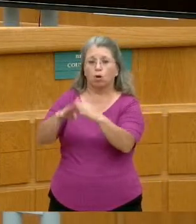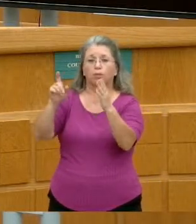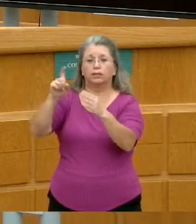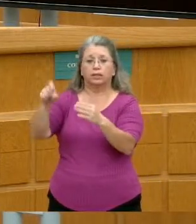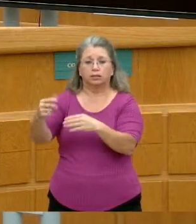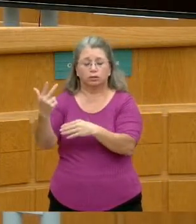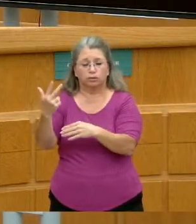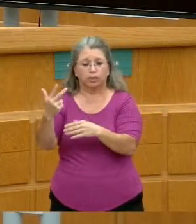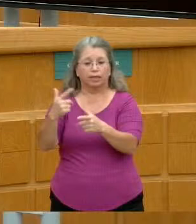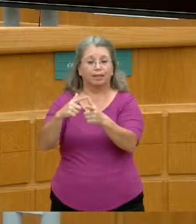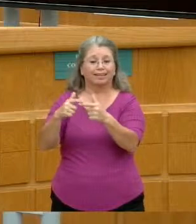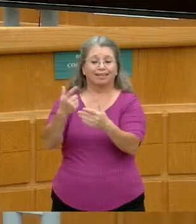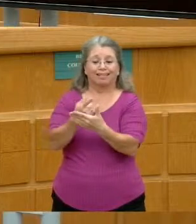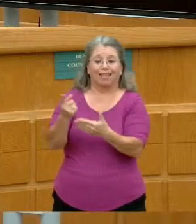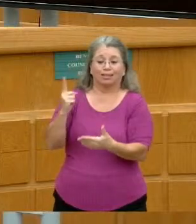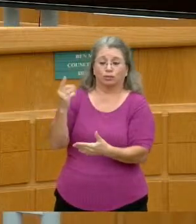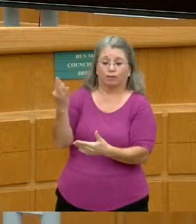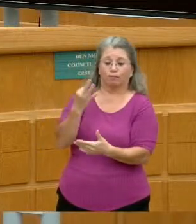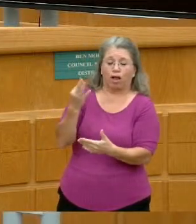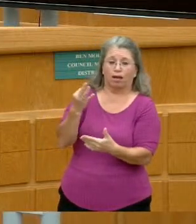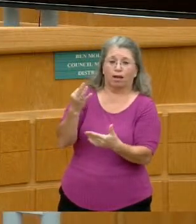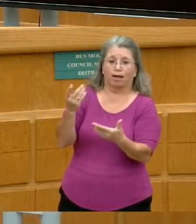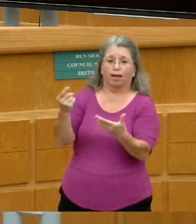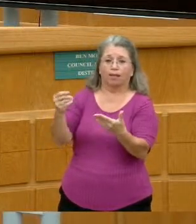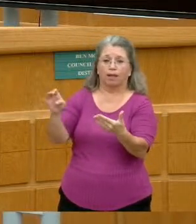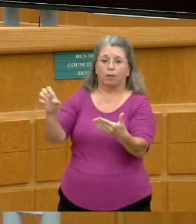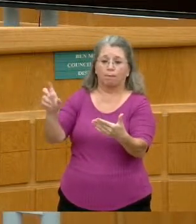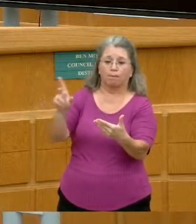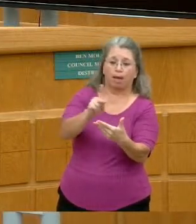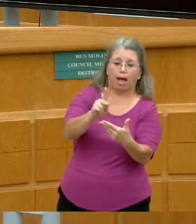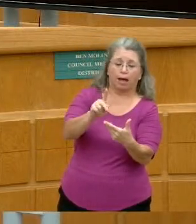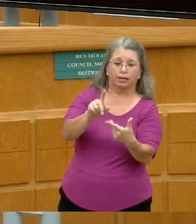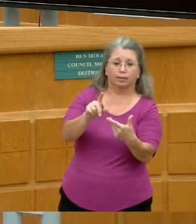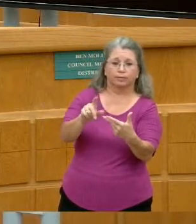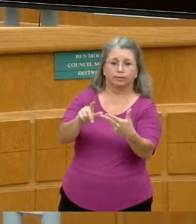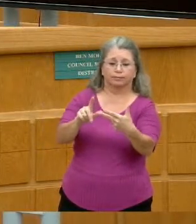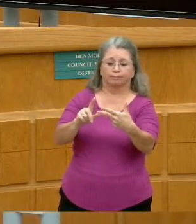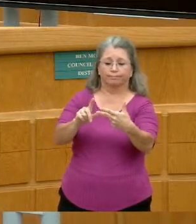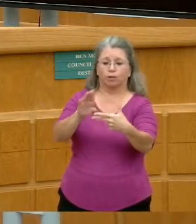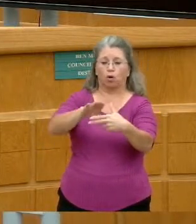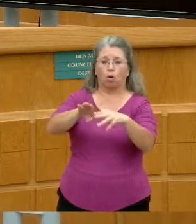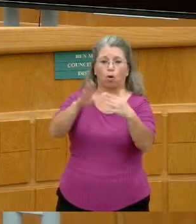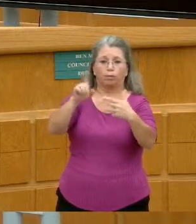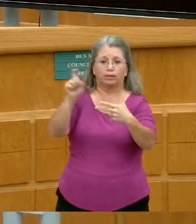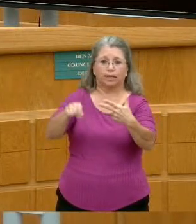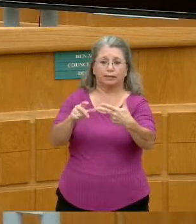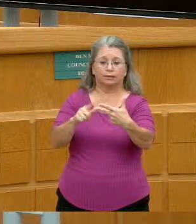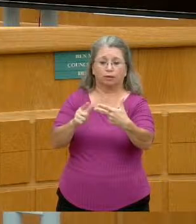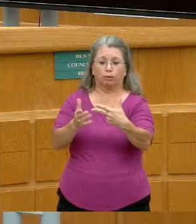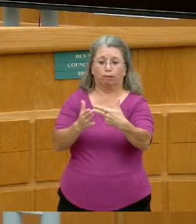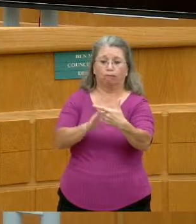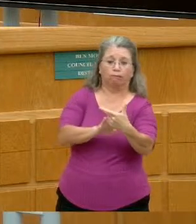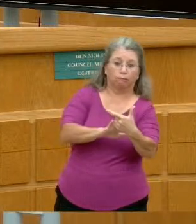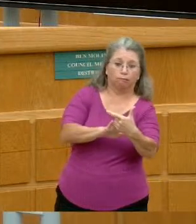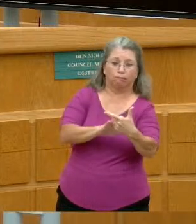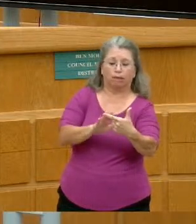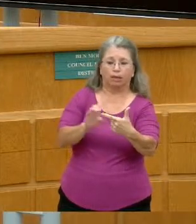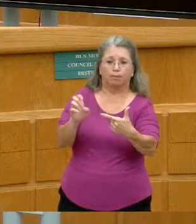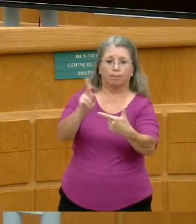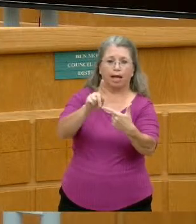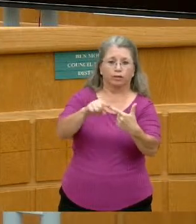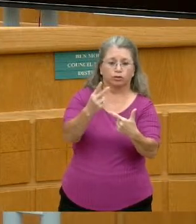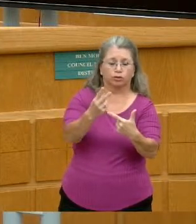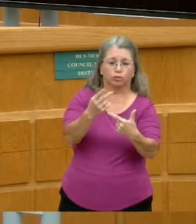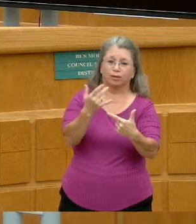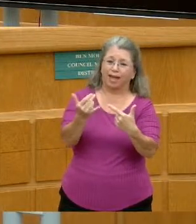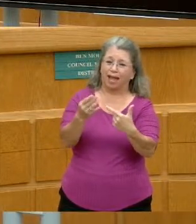3 was rolled back, and then today maybe a little bit of Open Texas 2 was rolled back. So we're in a 1 point